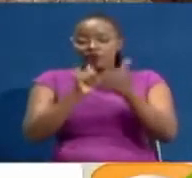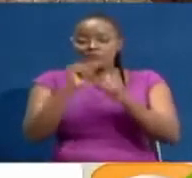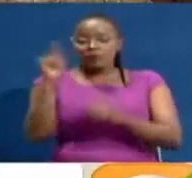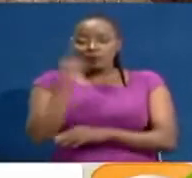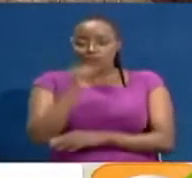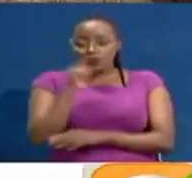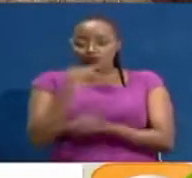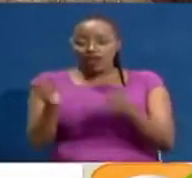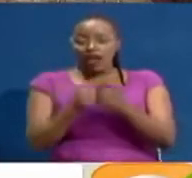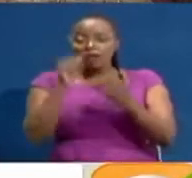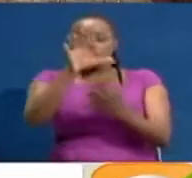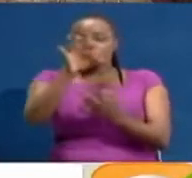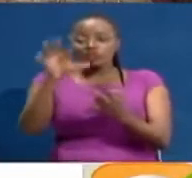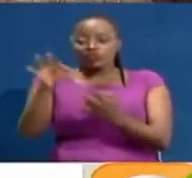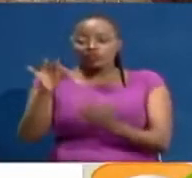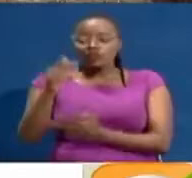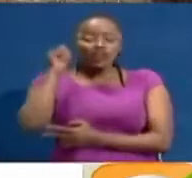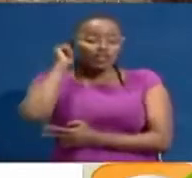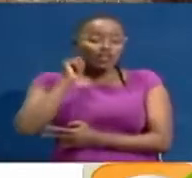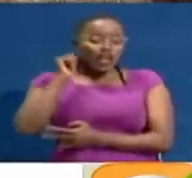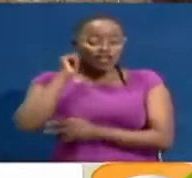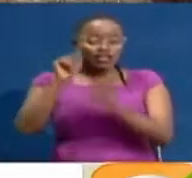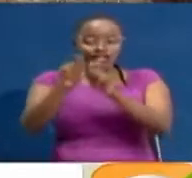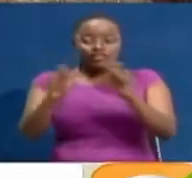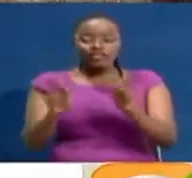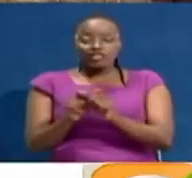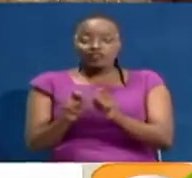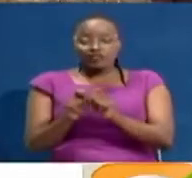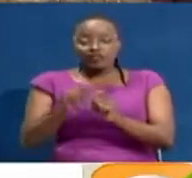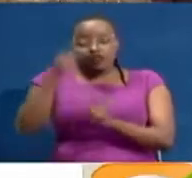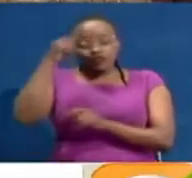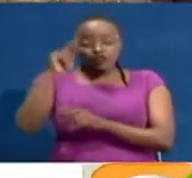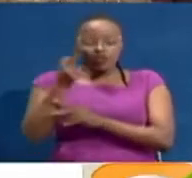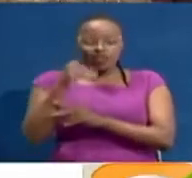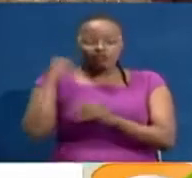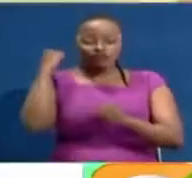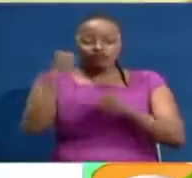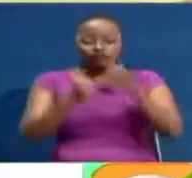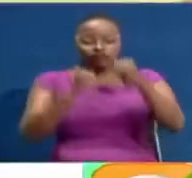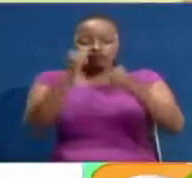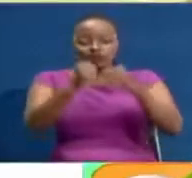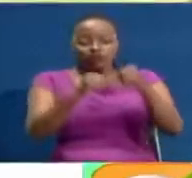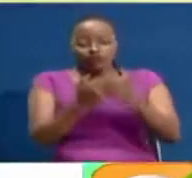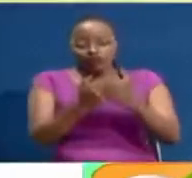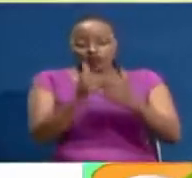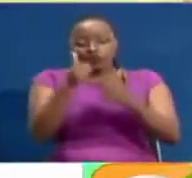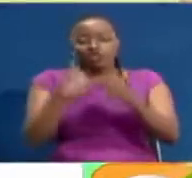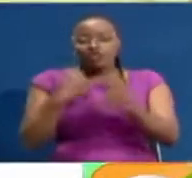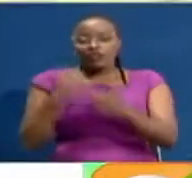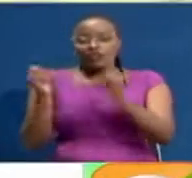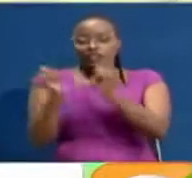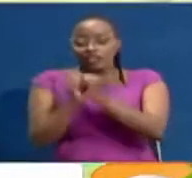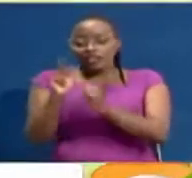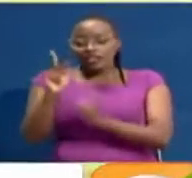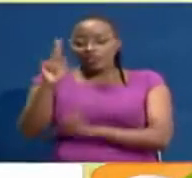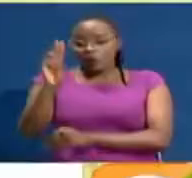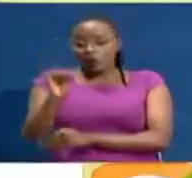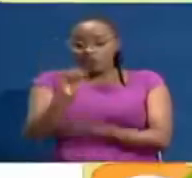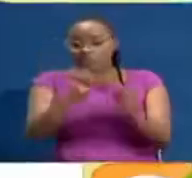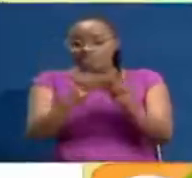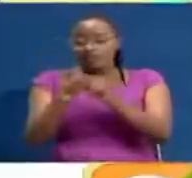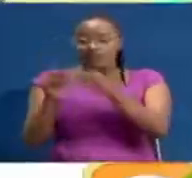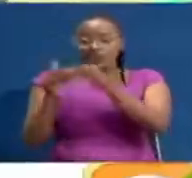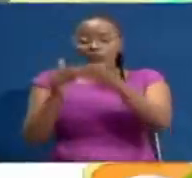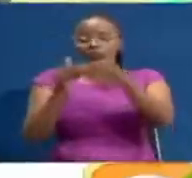competitions held to select the Nandi County team for the regional AK Cross Country Championship. Edna Jebitok joined the 10-kilometer senior women lead